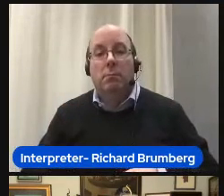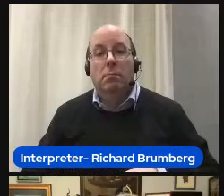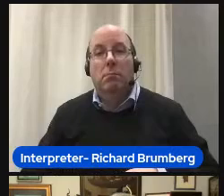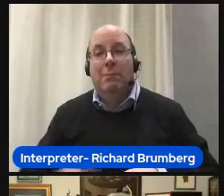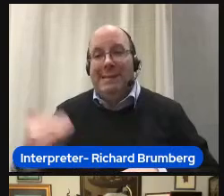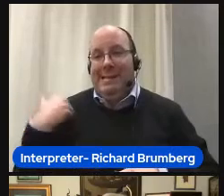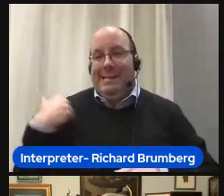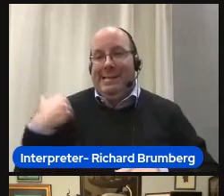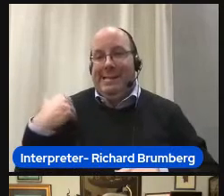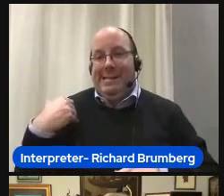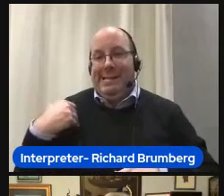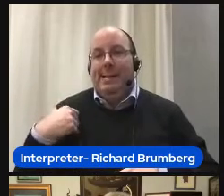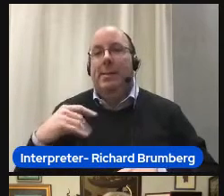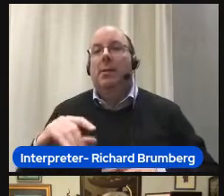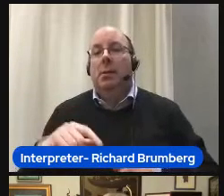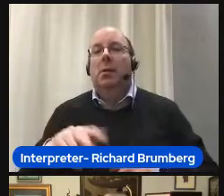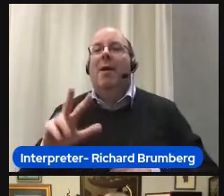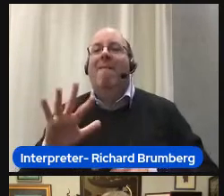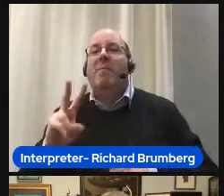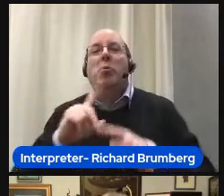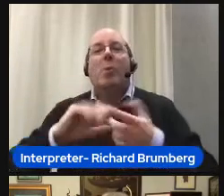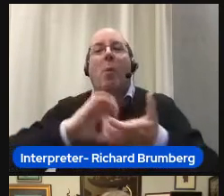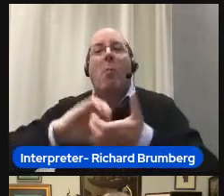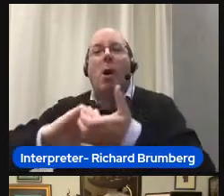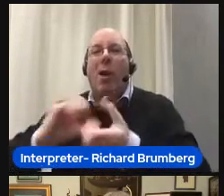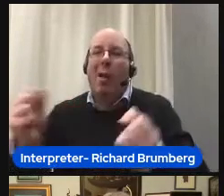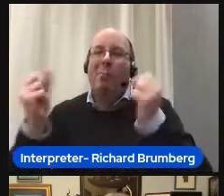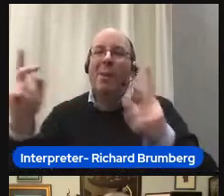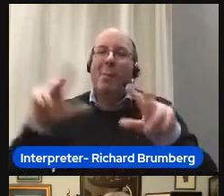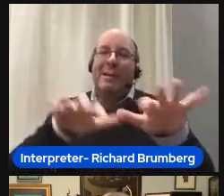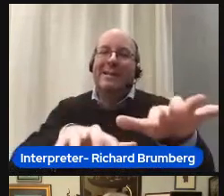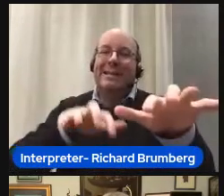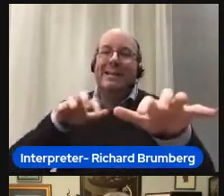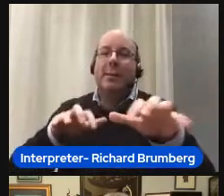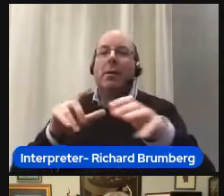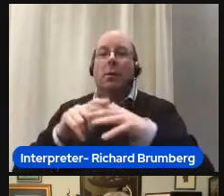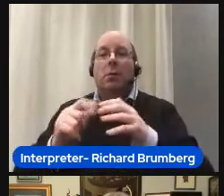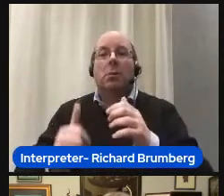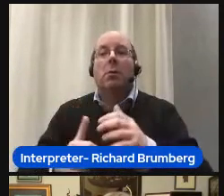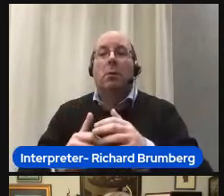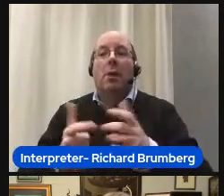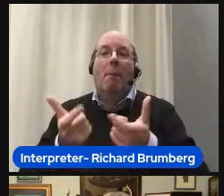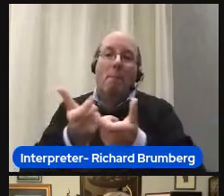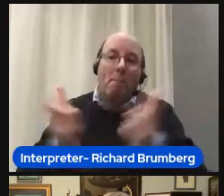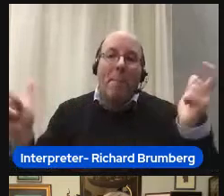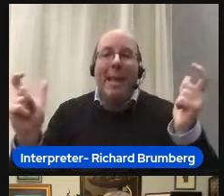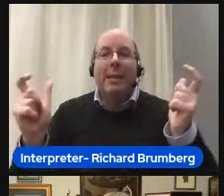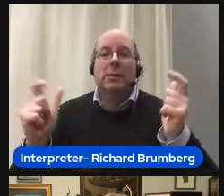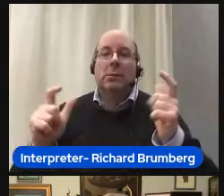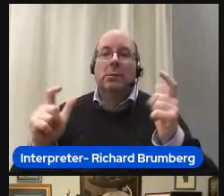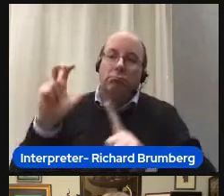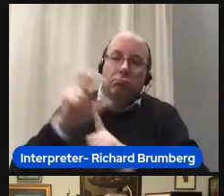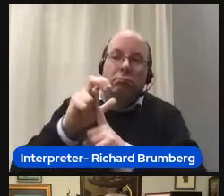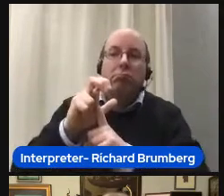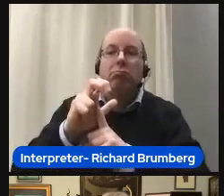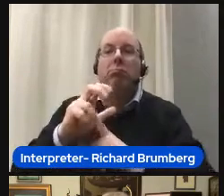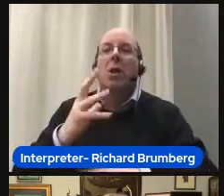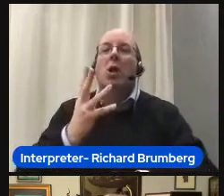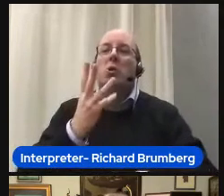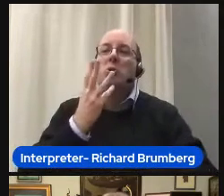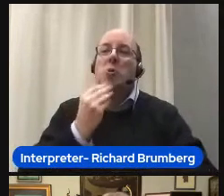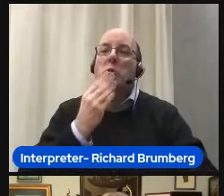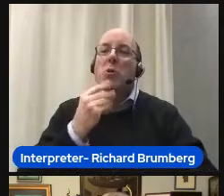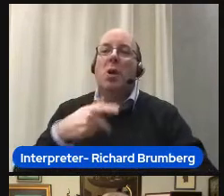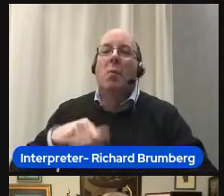for the Pride Parade and hundreds of people. And it's known as the biggest Jewish Pride coalition ever in the South.